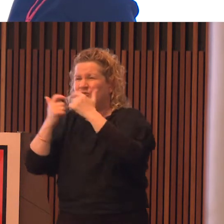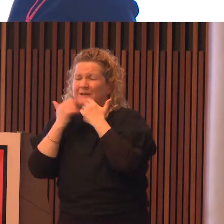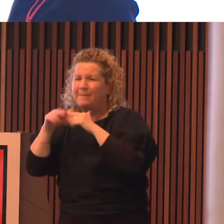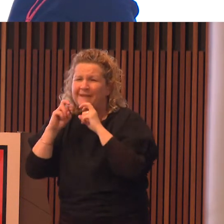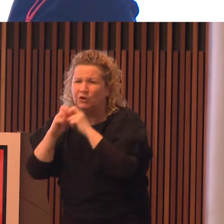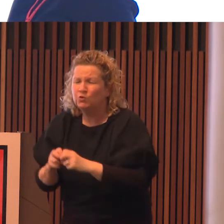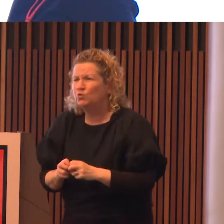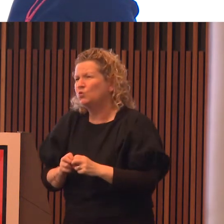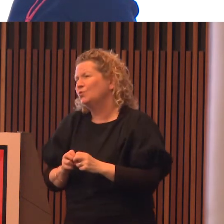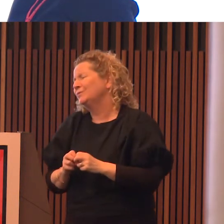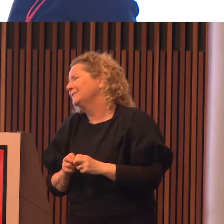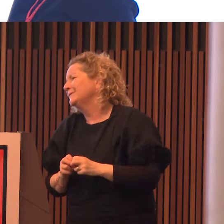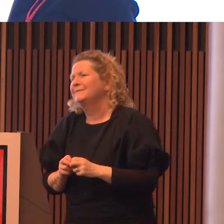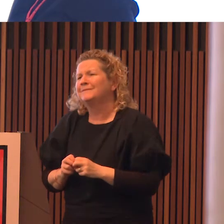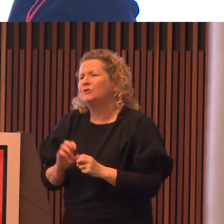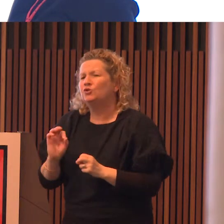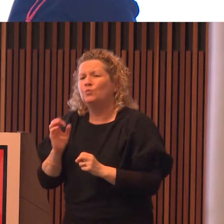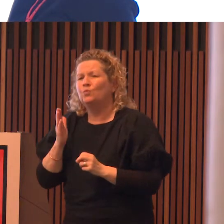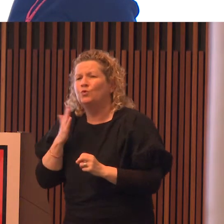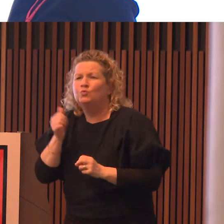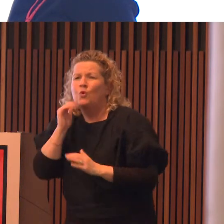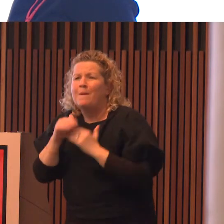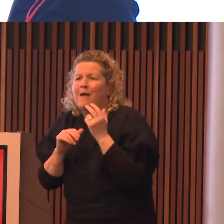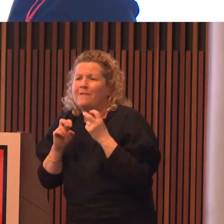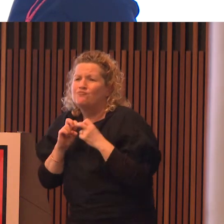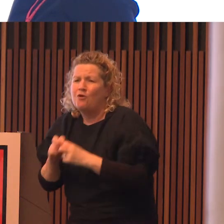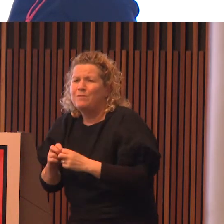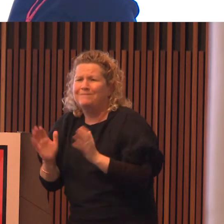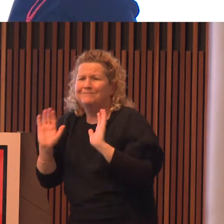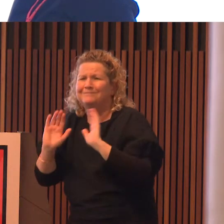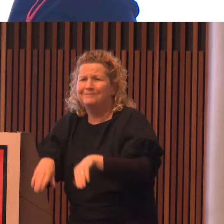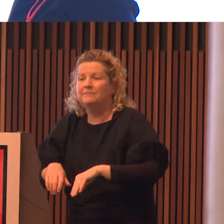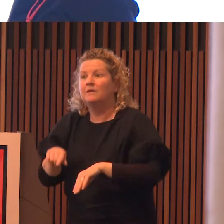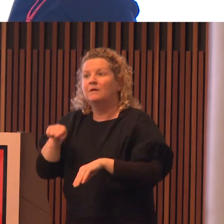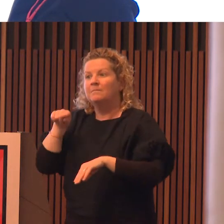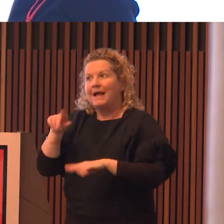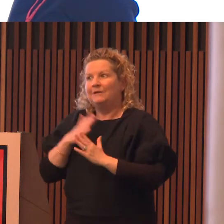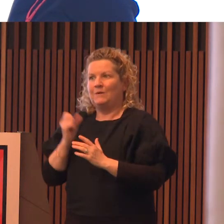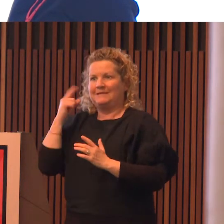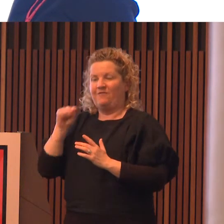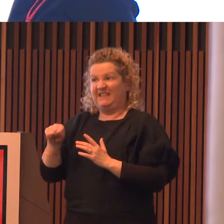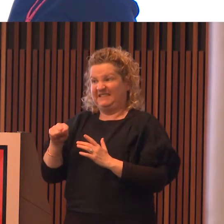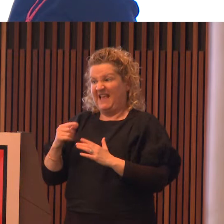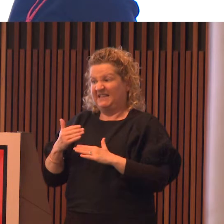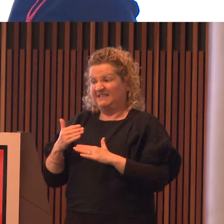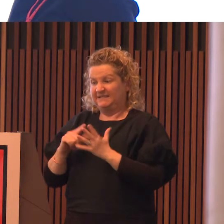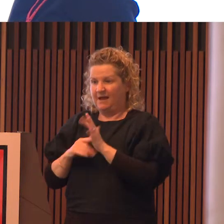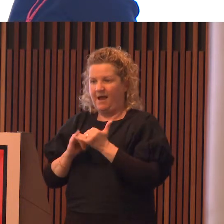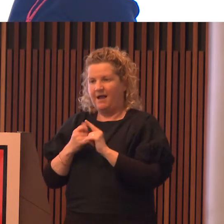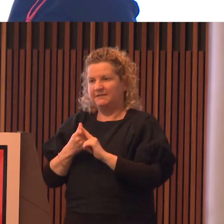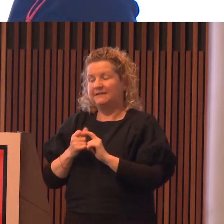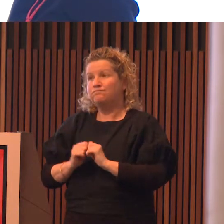in the problems, and doesn't want to acknowledge the work that this sector does. So the task is phenomenal. We need people